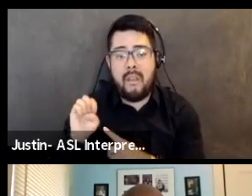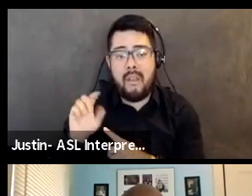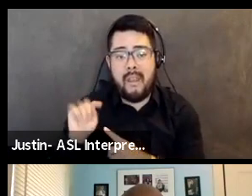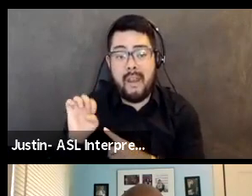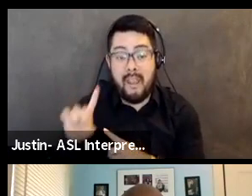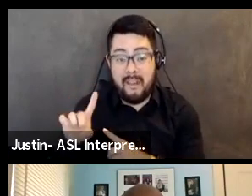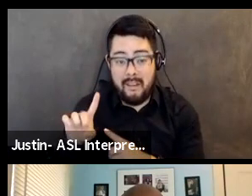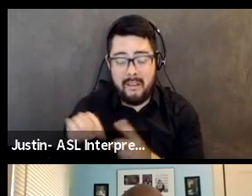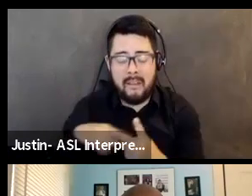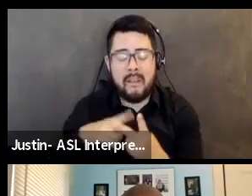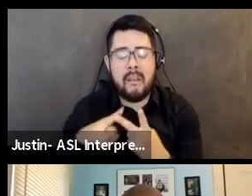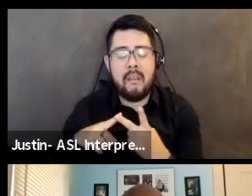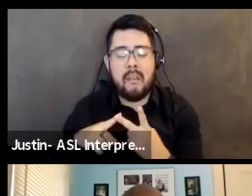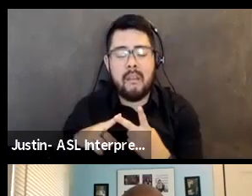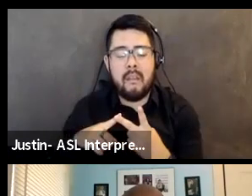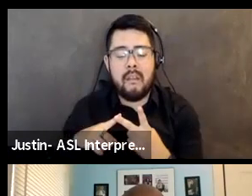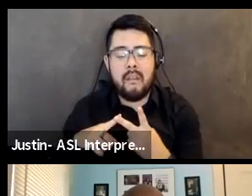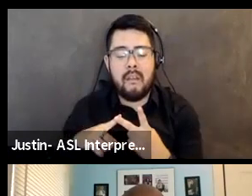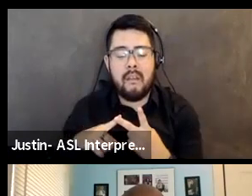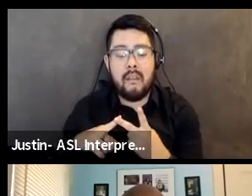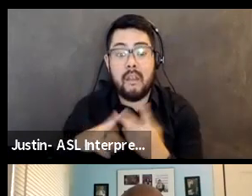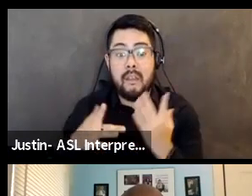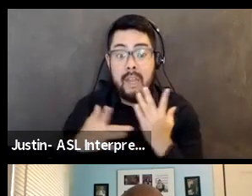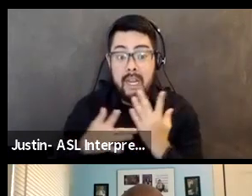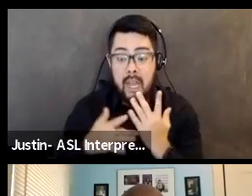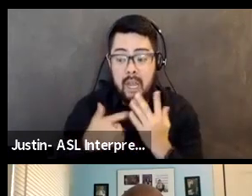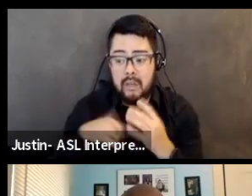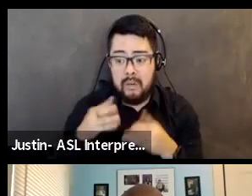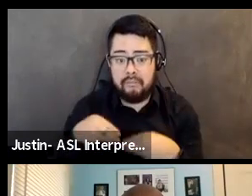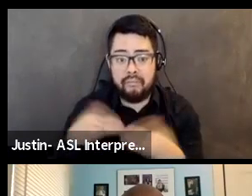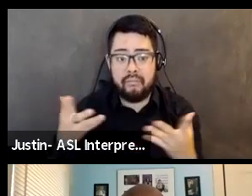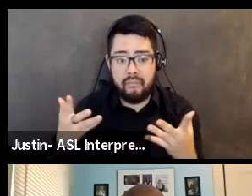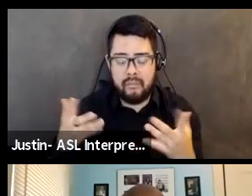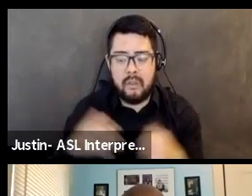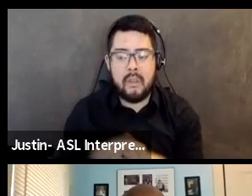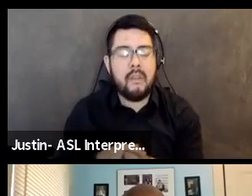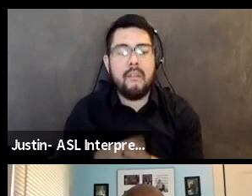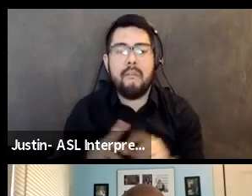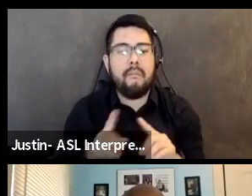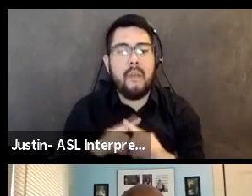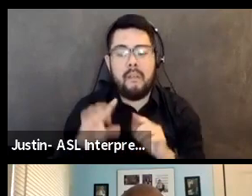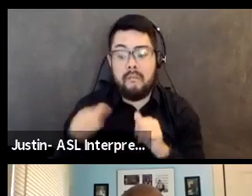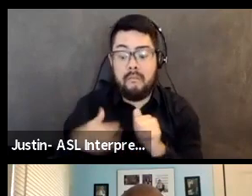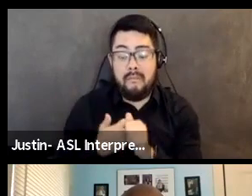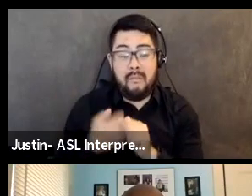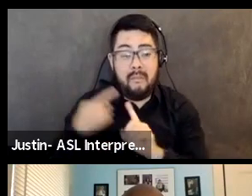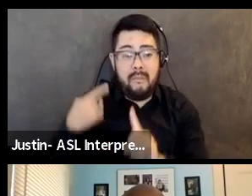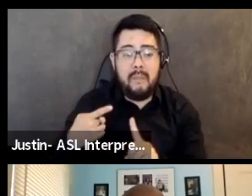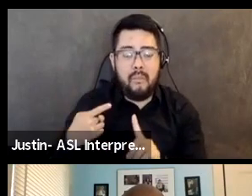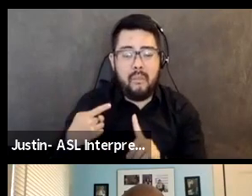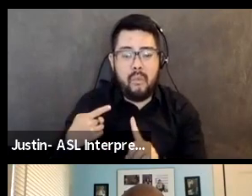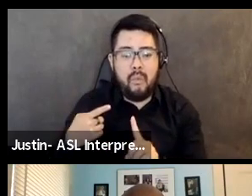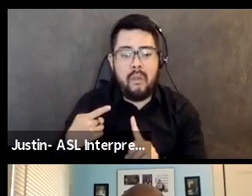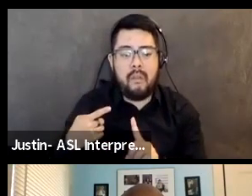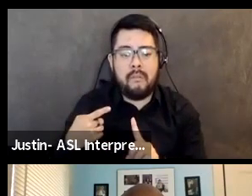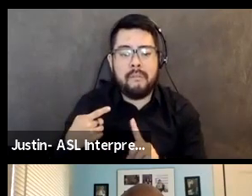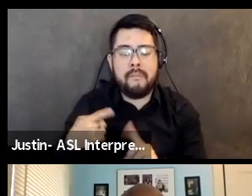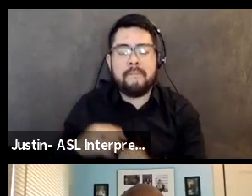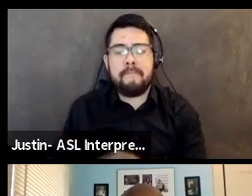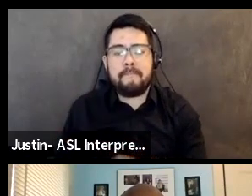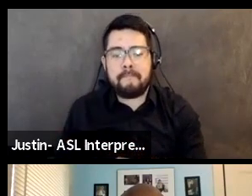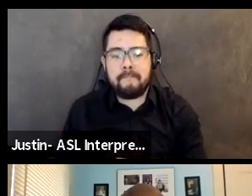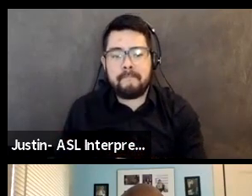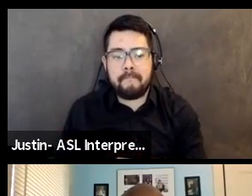the uh devices that we're putting out there the fact of the matter is and and senator alluded to this